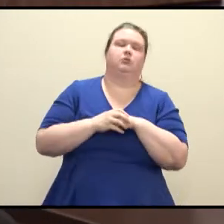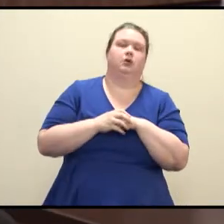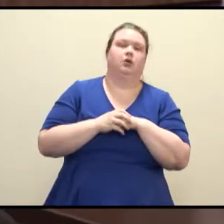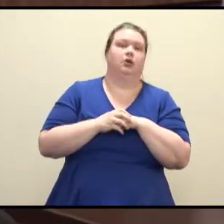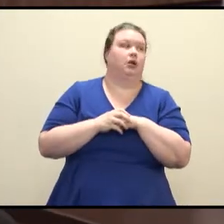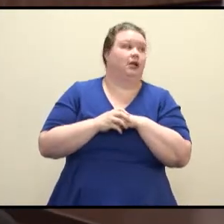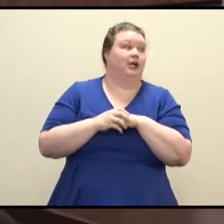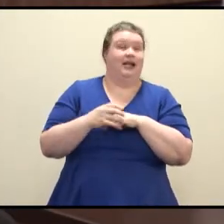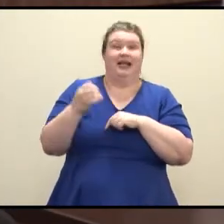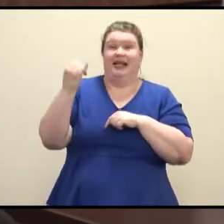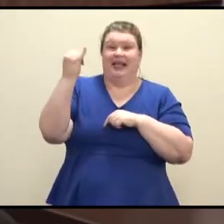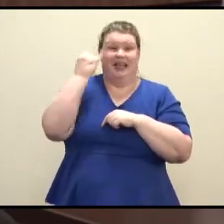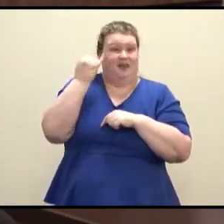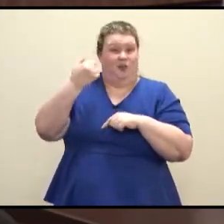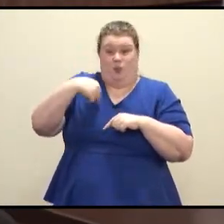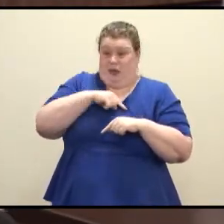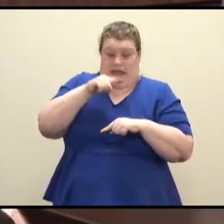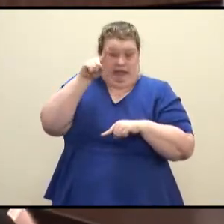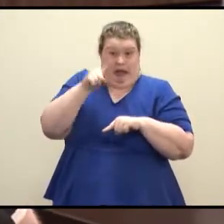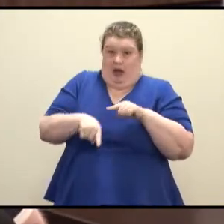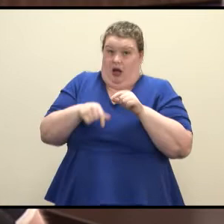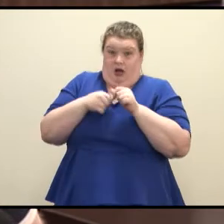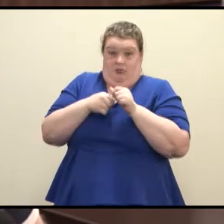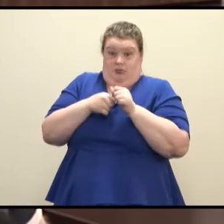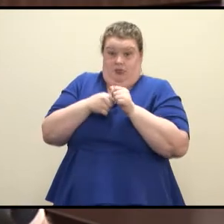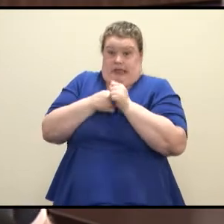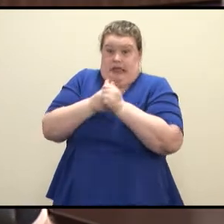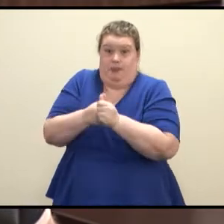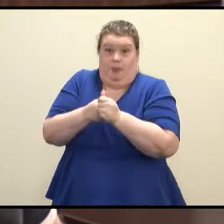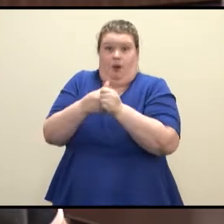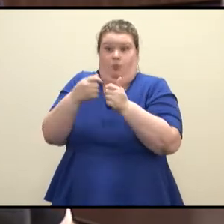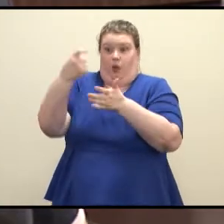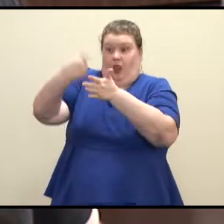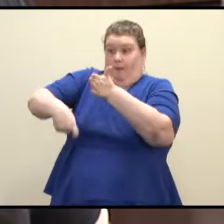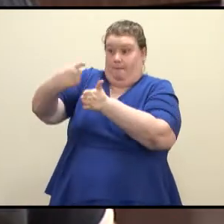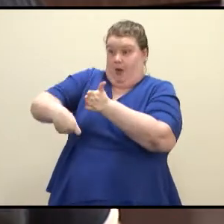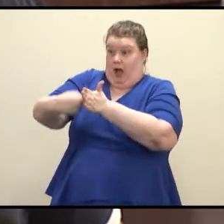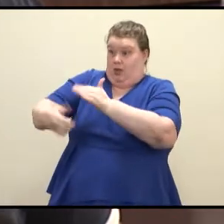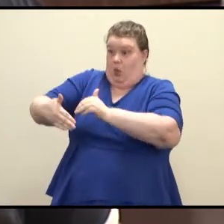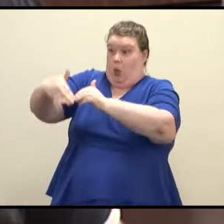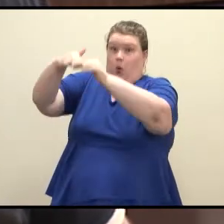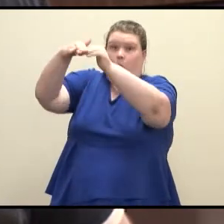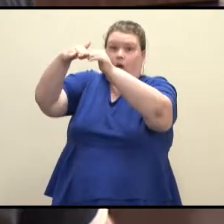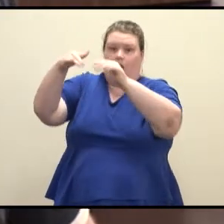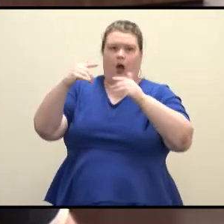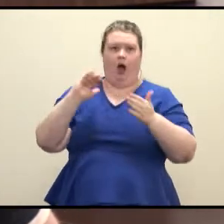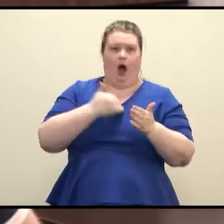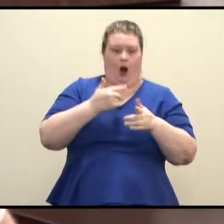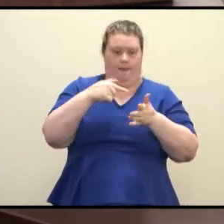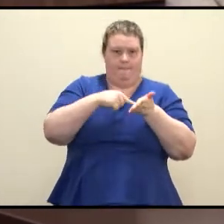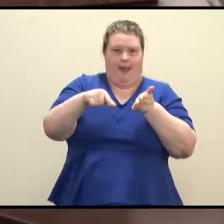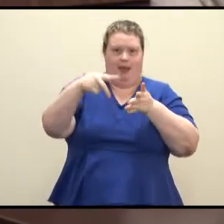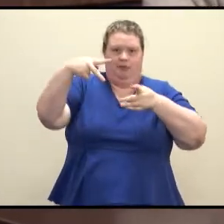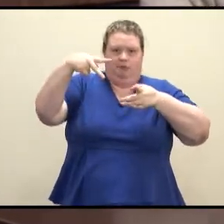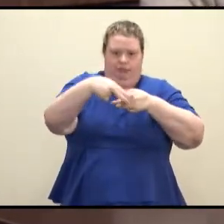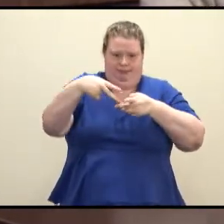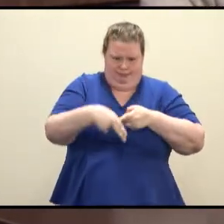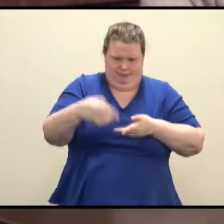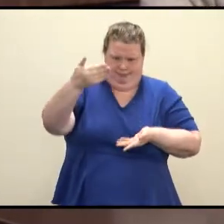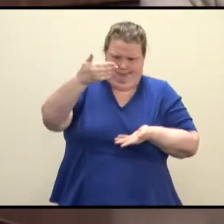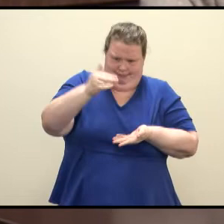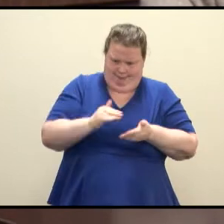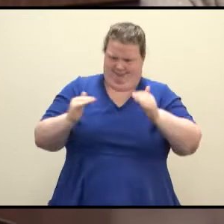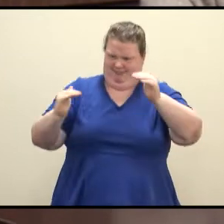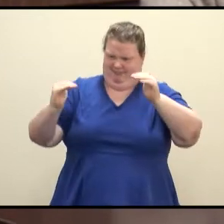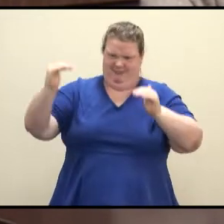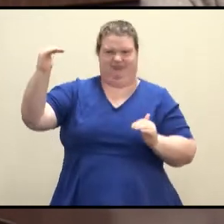aside, if we cannot keep up with the rising cost of inflation, we are essentially taking a pay cut every year. Last year, the same study was conducted, and